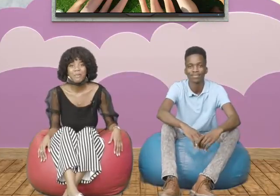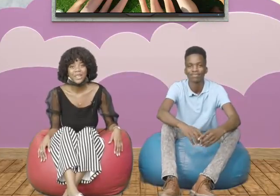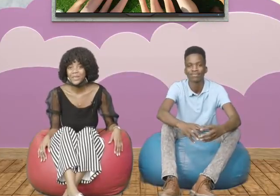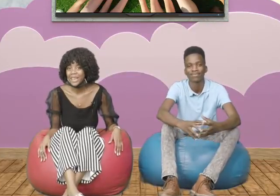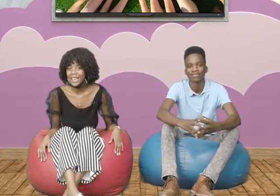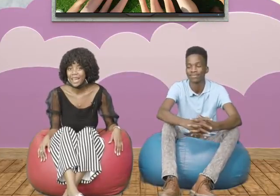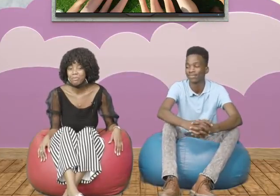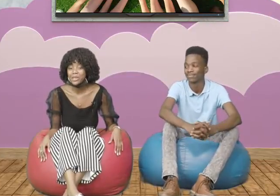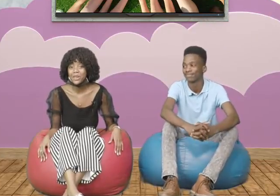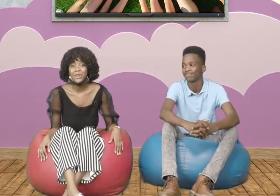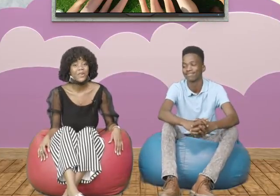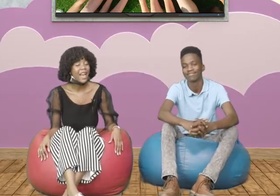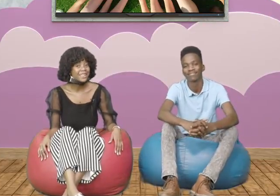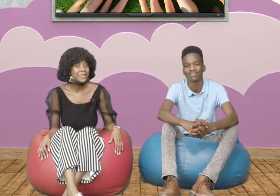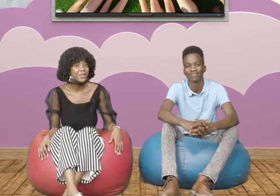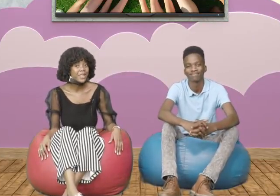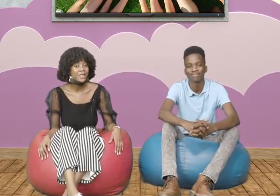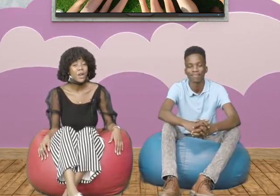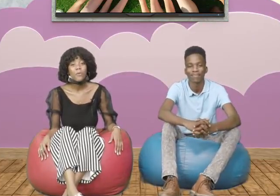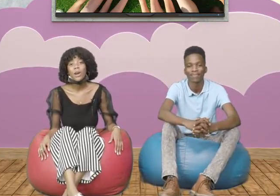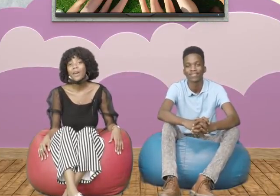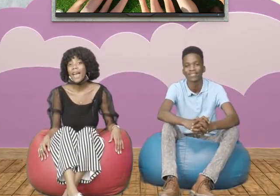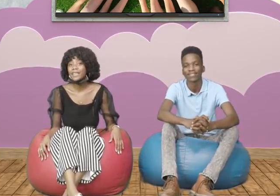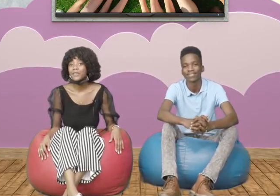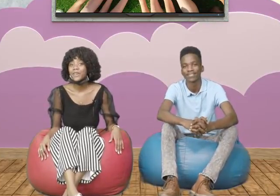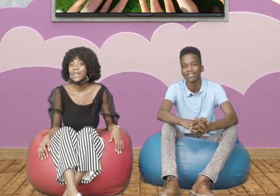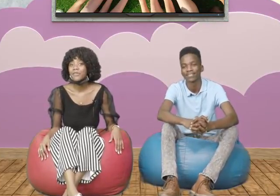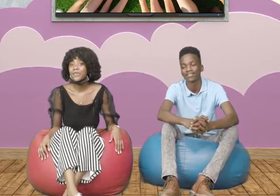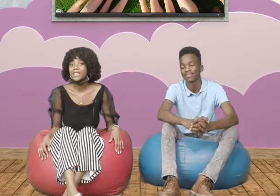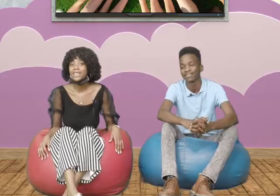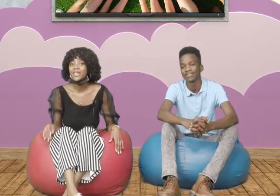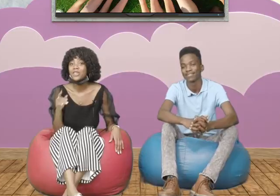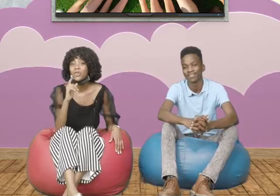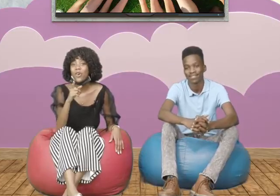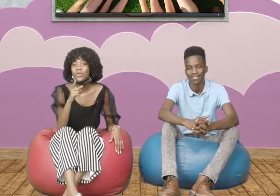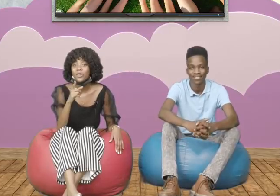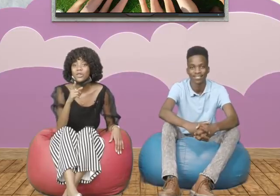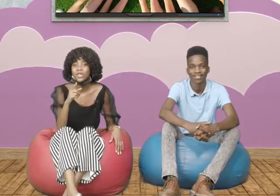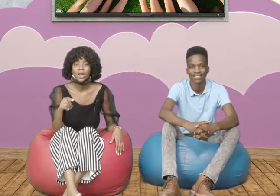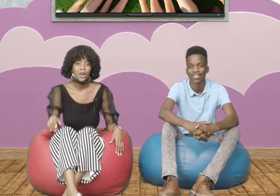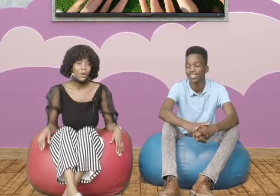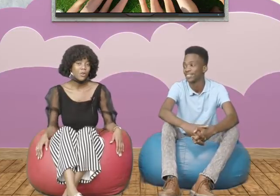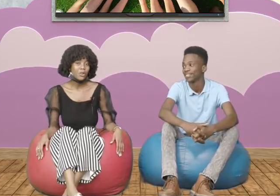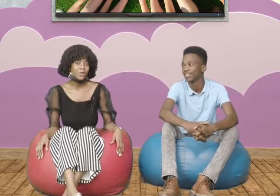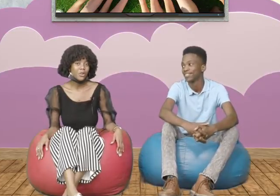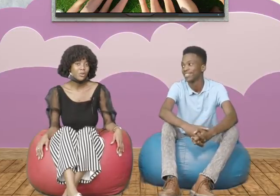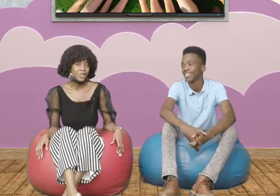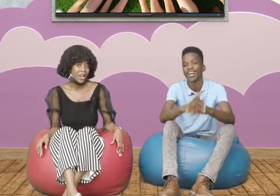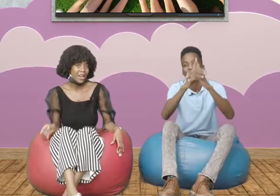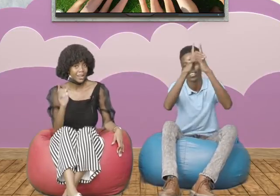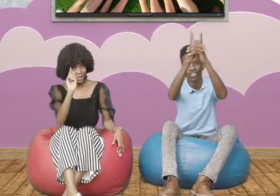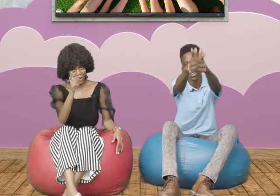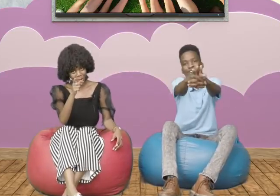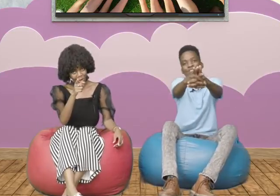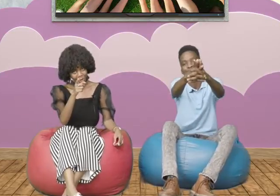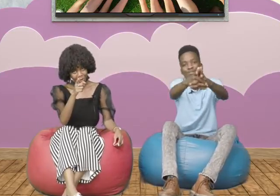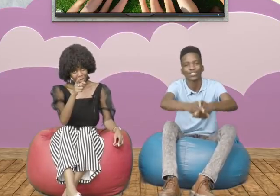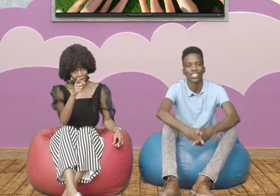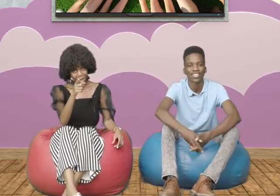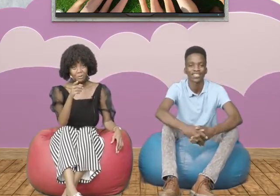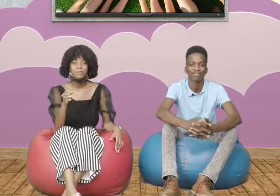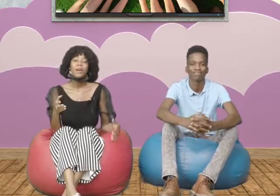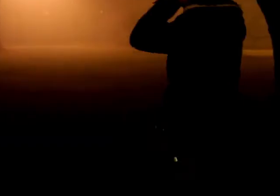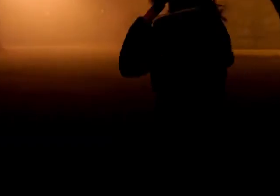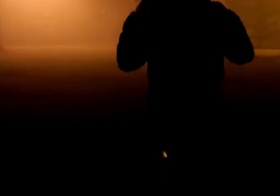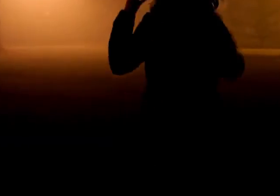welcome back to another episode of Active Kids, where we actively invest in your future. Whose future? Your